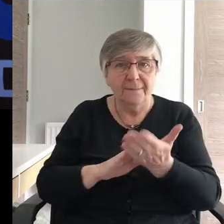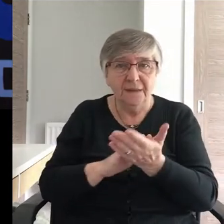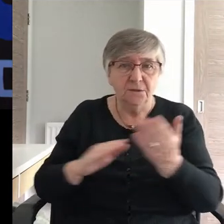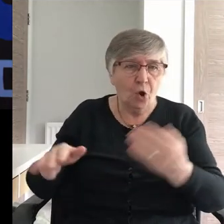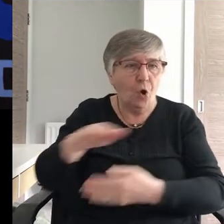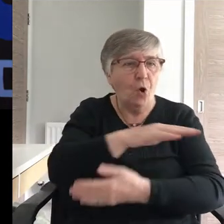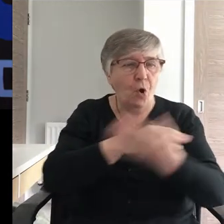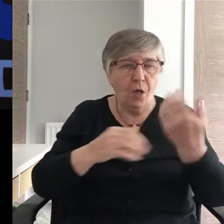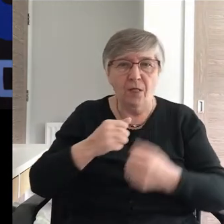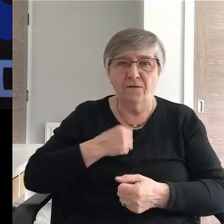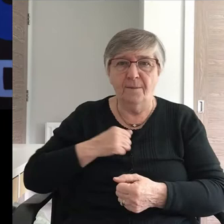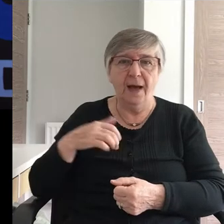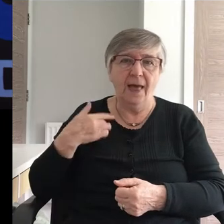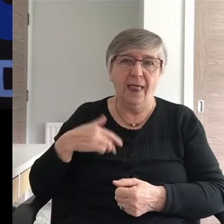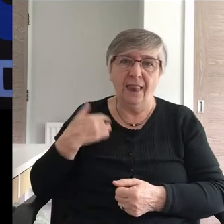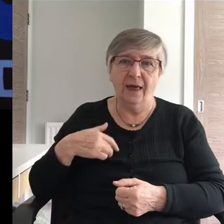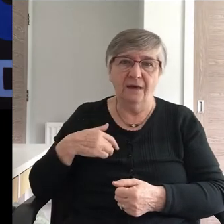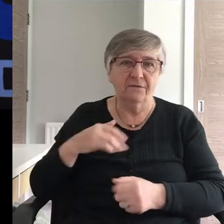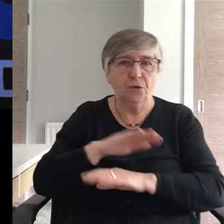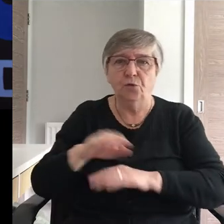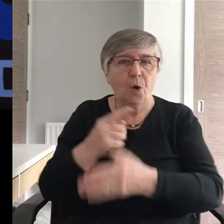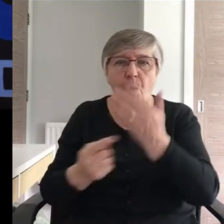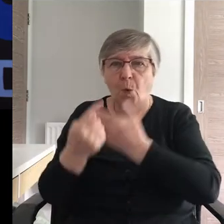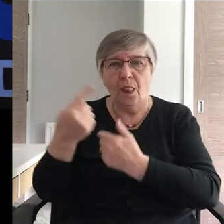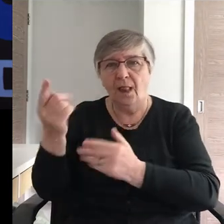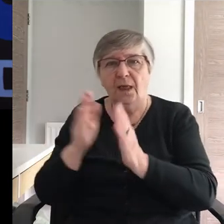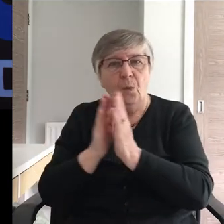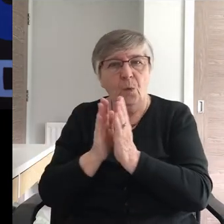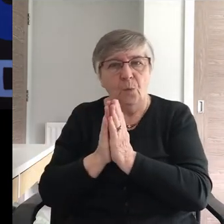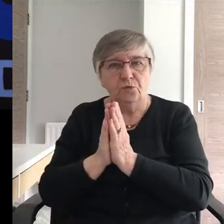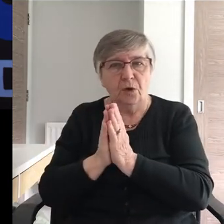whole of our life, not just ritual.